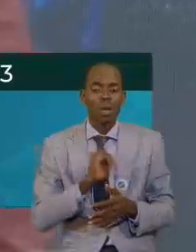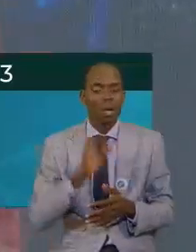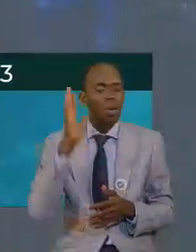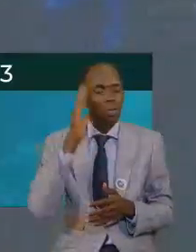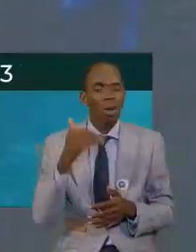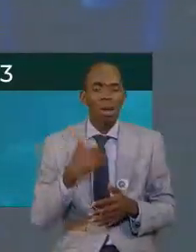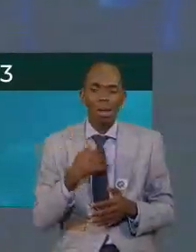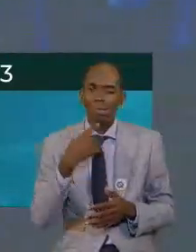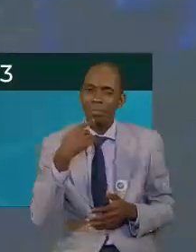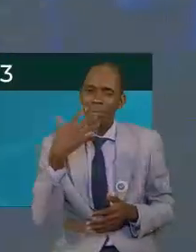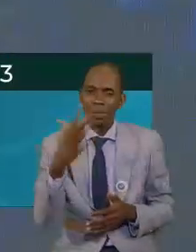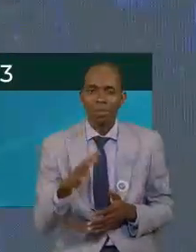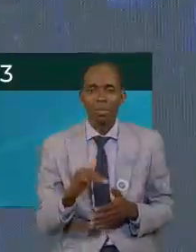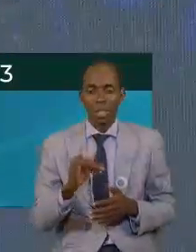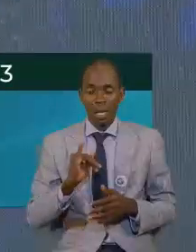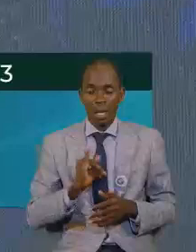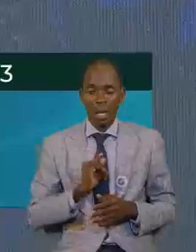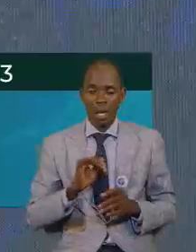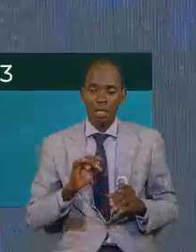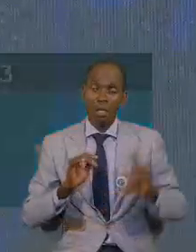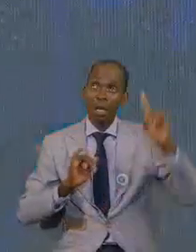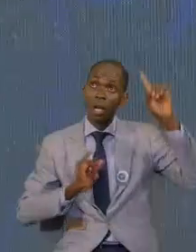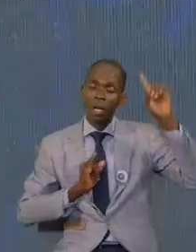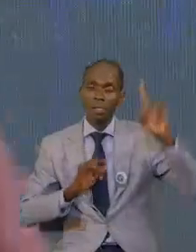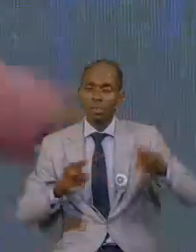I go to prepare a place for you.